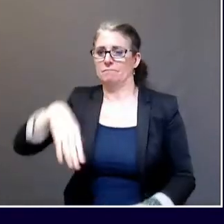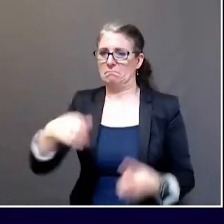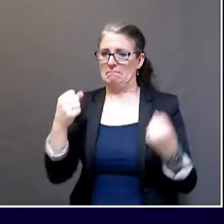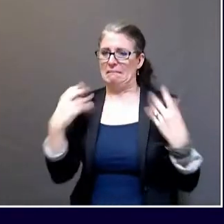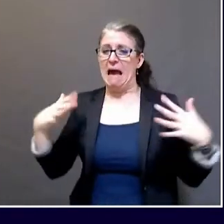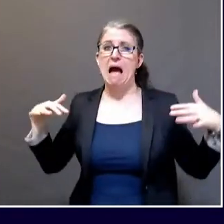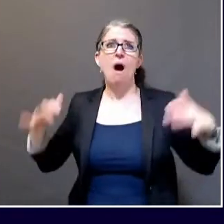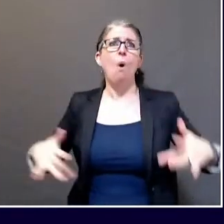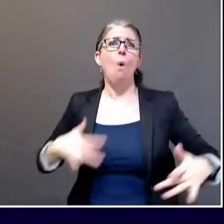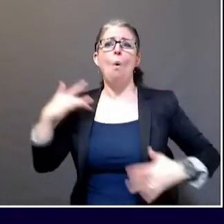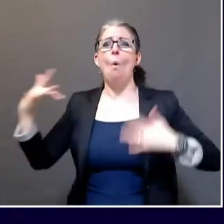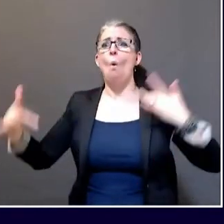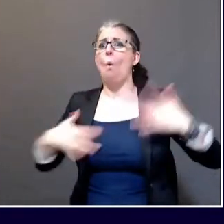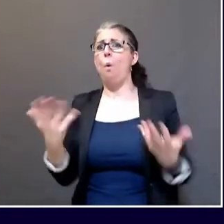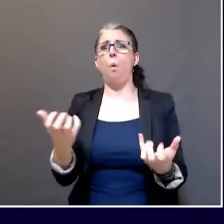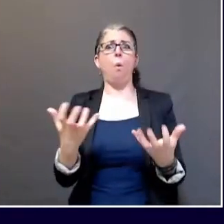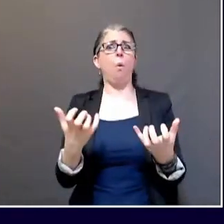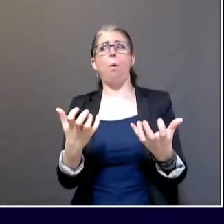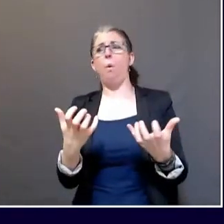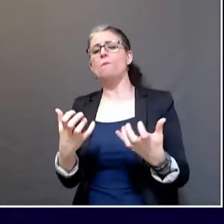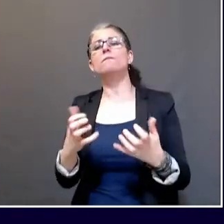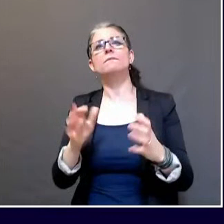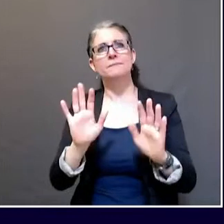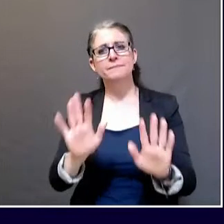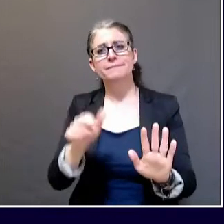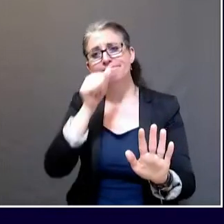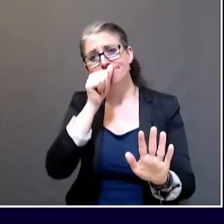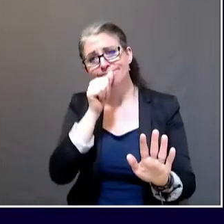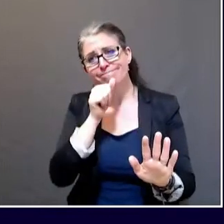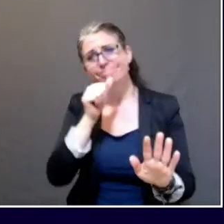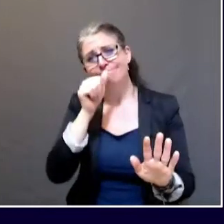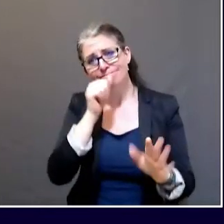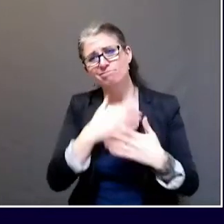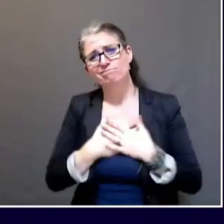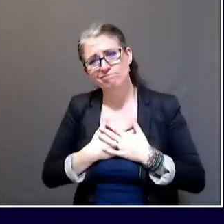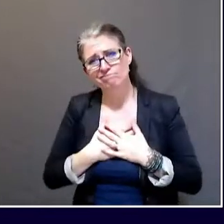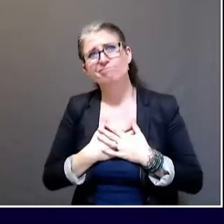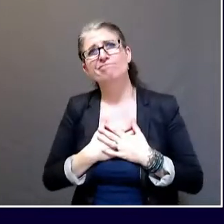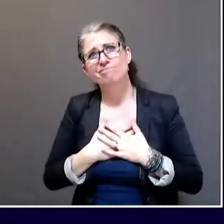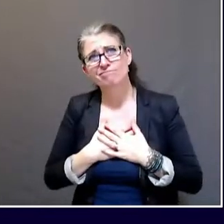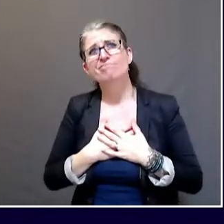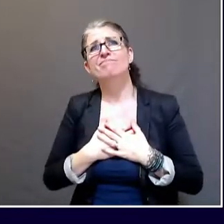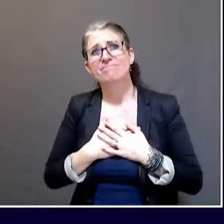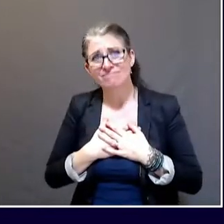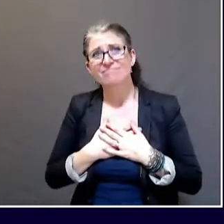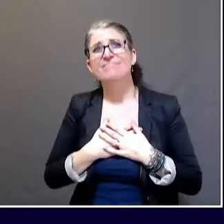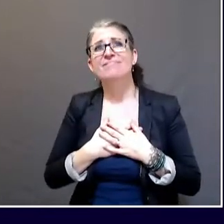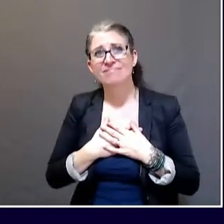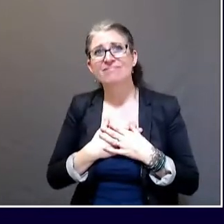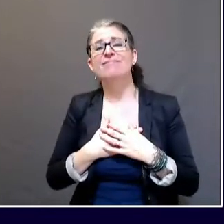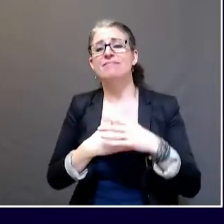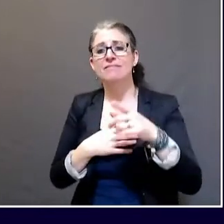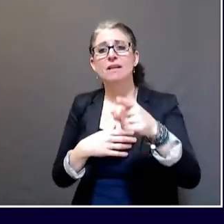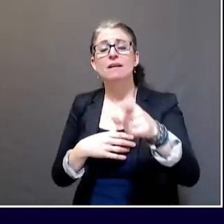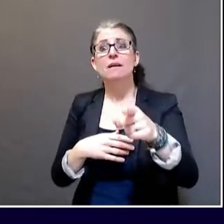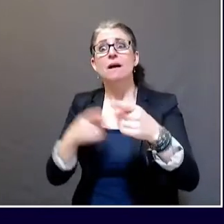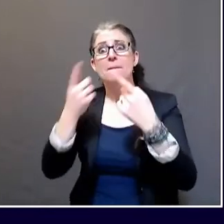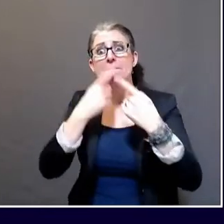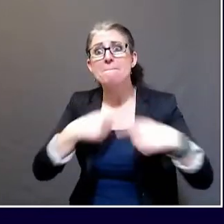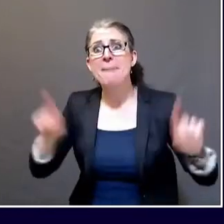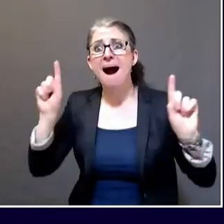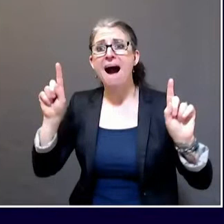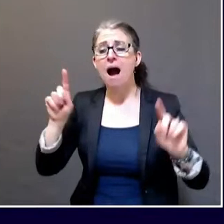those hospitals and clinics. Don't get upset with the person on the line when you finally get through. We are all trying to ramp up so